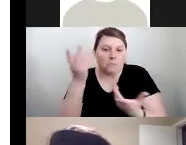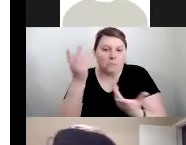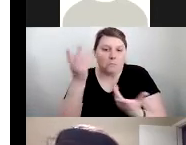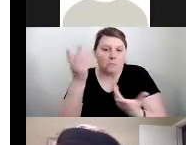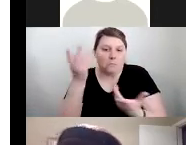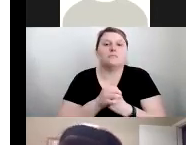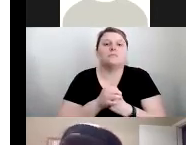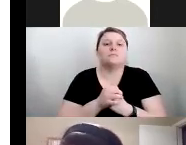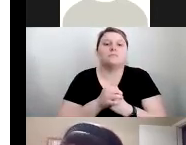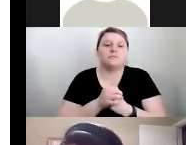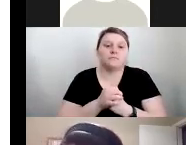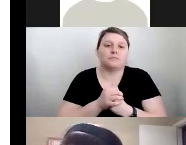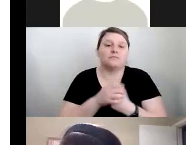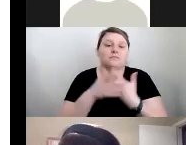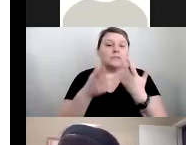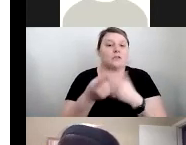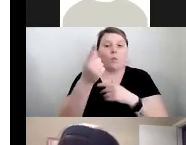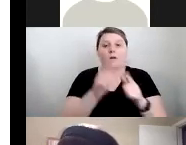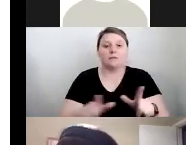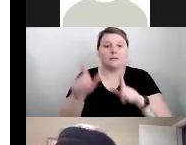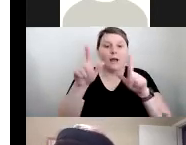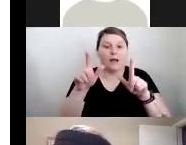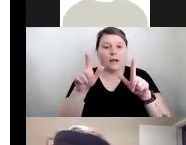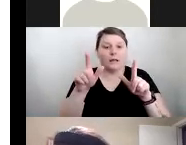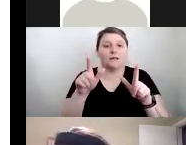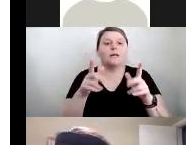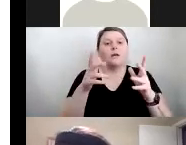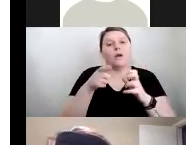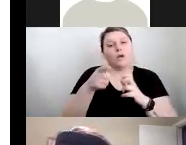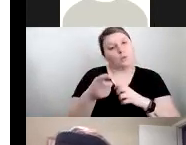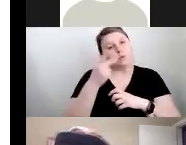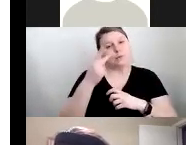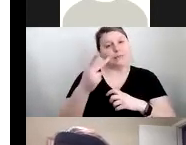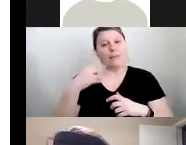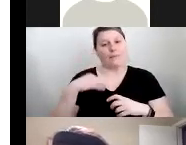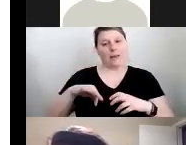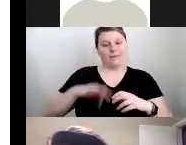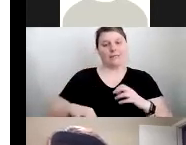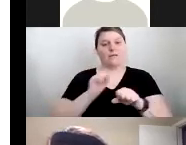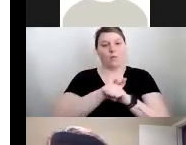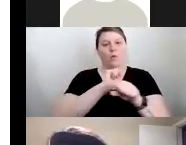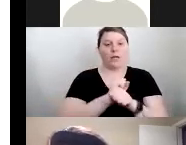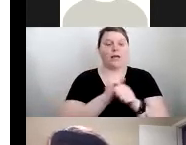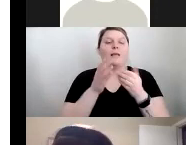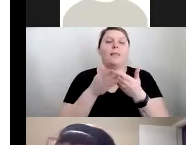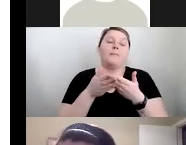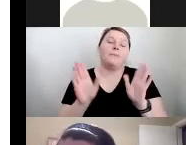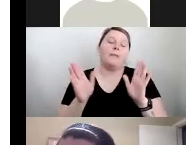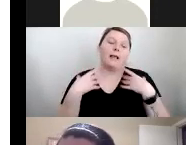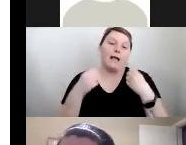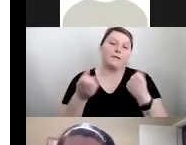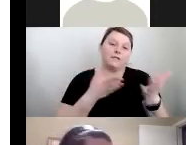And so just one slide on what you get, some of the benefits of being in the public health service. It's much like the military, that there